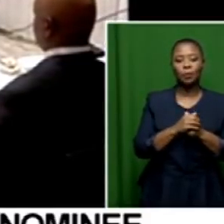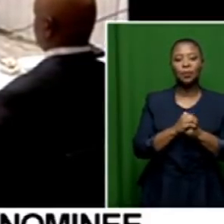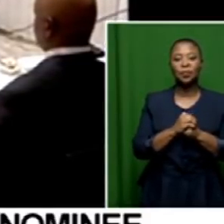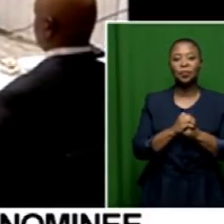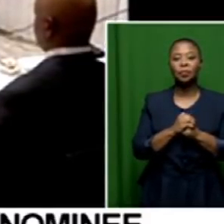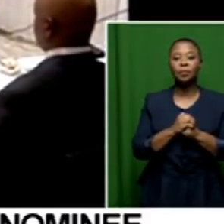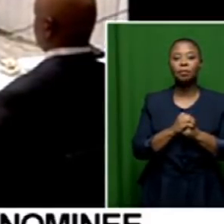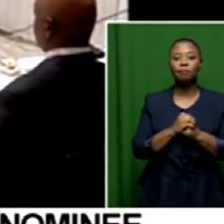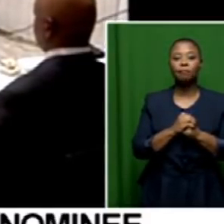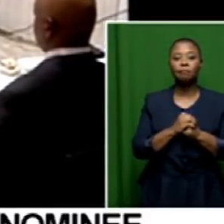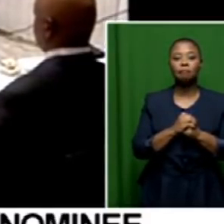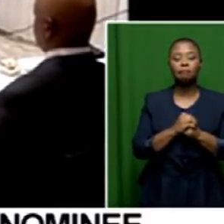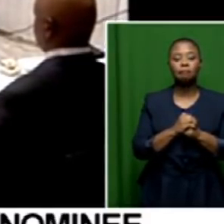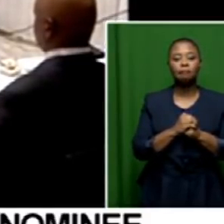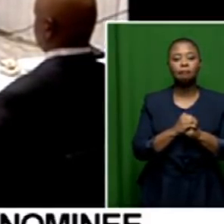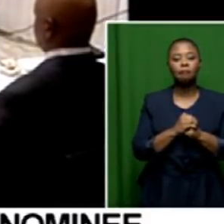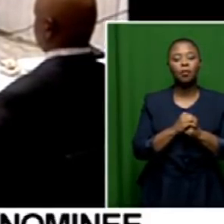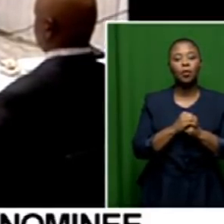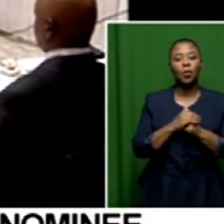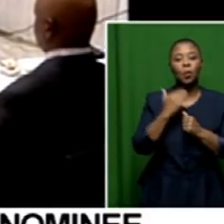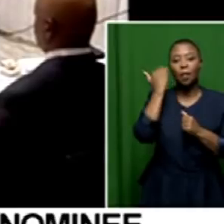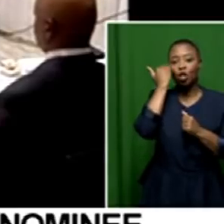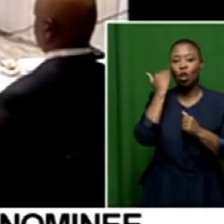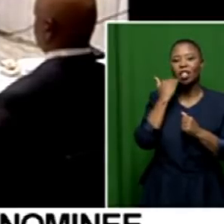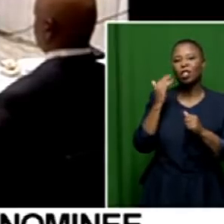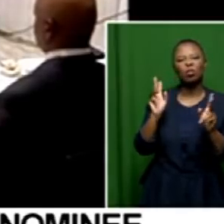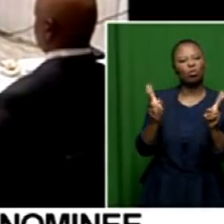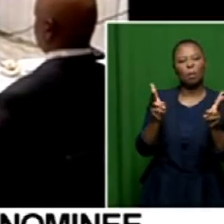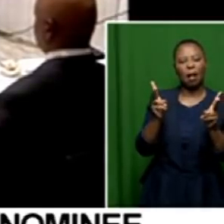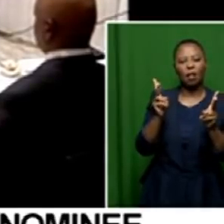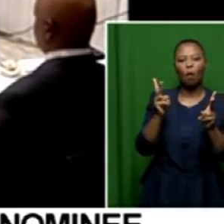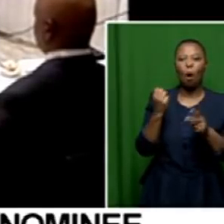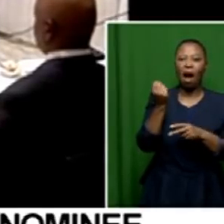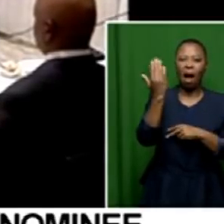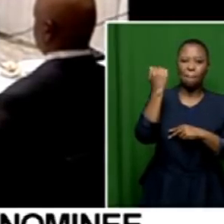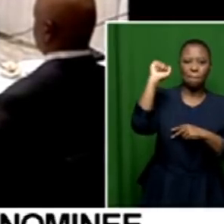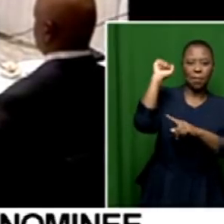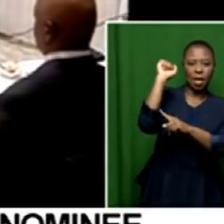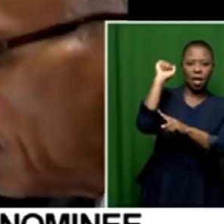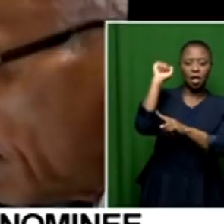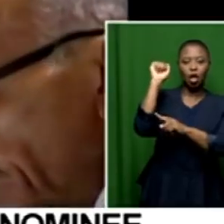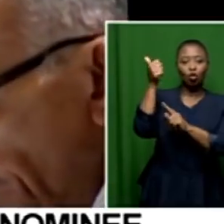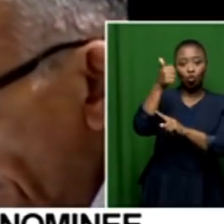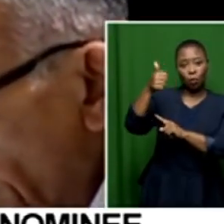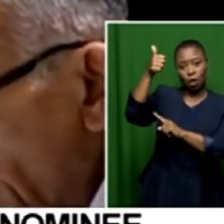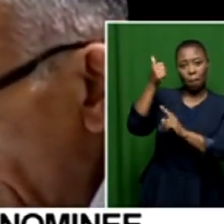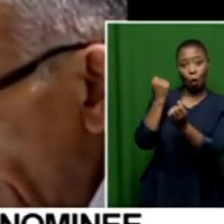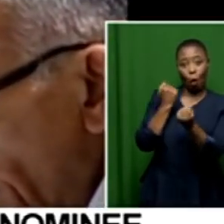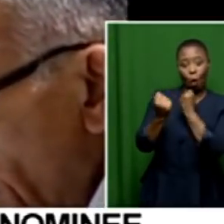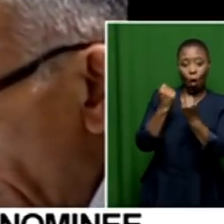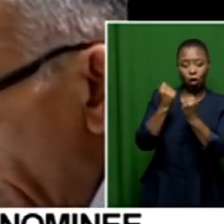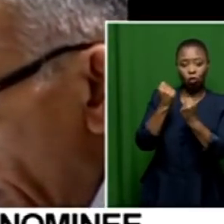of even judges who are just ordinary judges of appeal, for instance, in the Supreme Court of Appeal, but